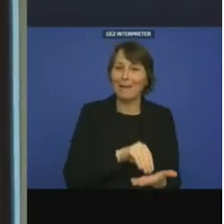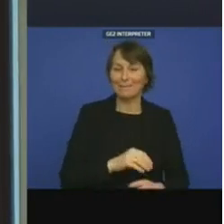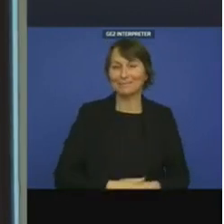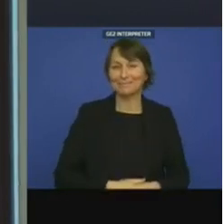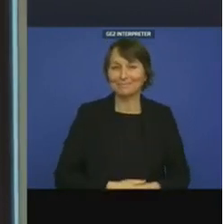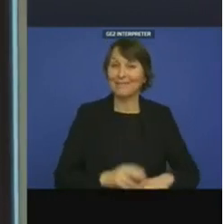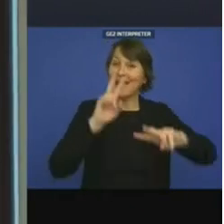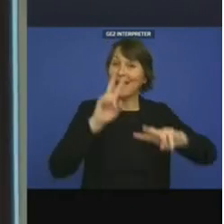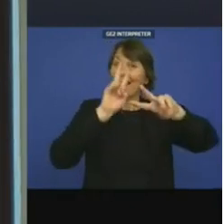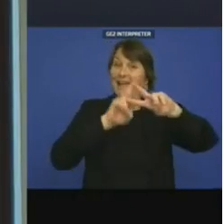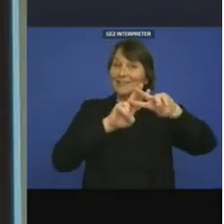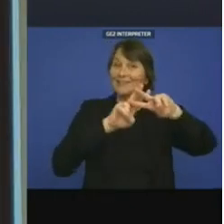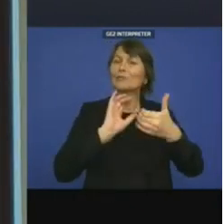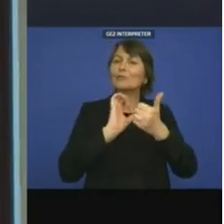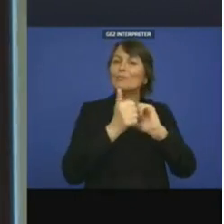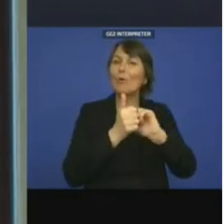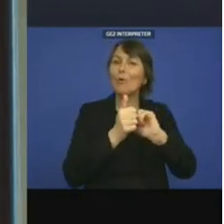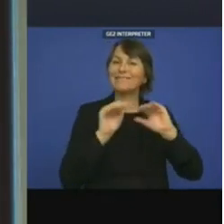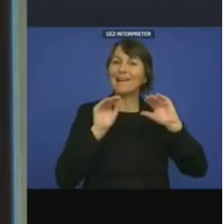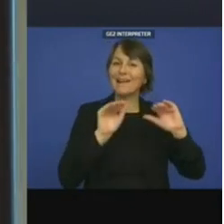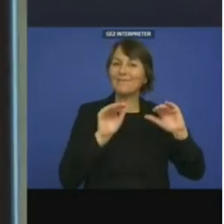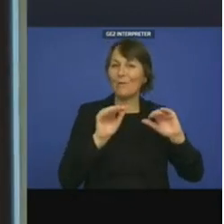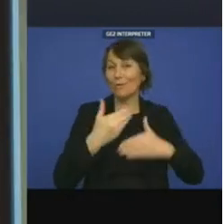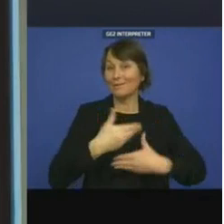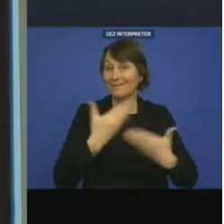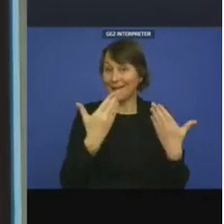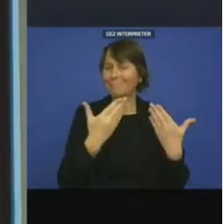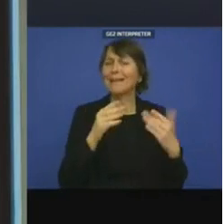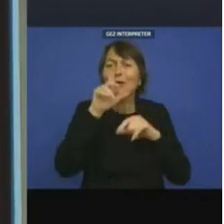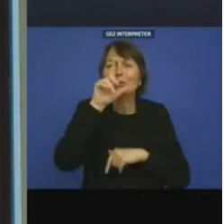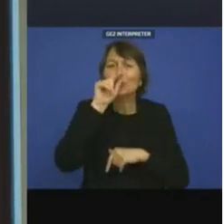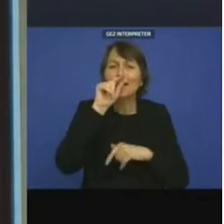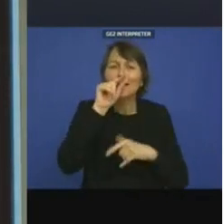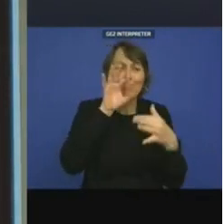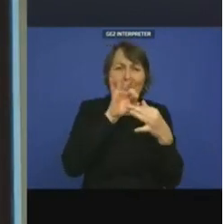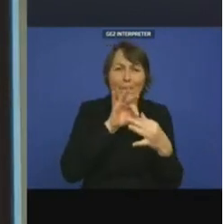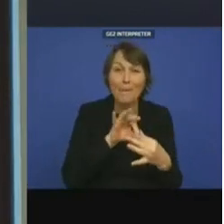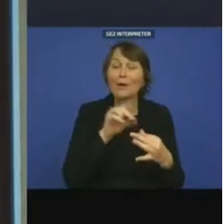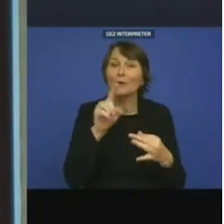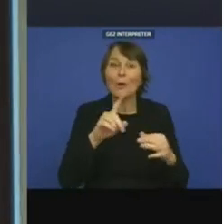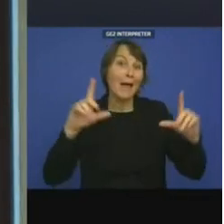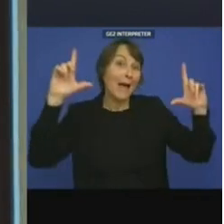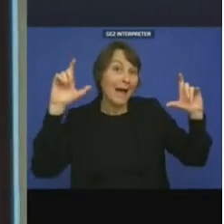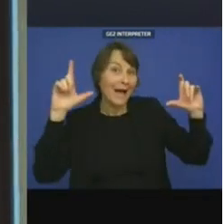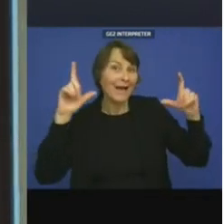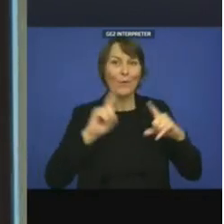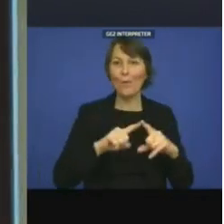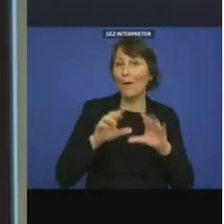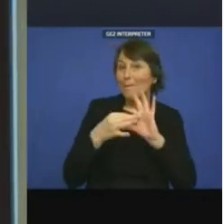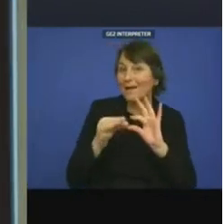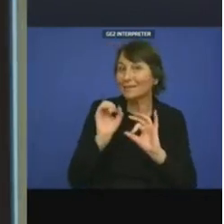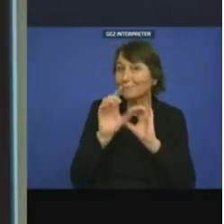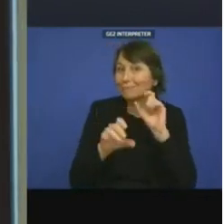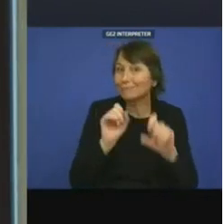SportInfoDay is available on Twitter, and you can already post your comments and pictures as well as inform your followers about this